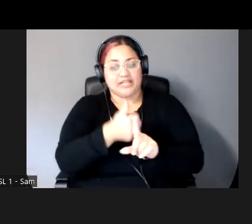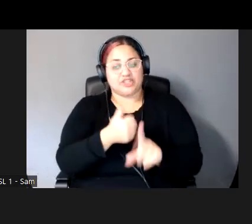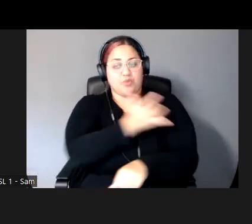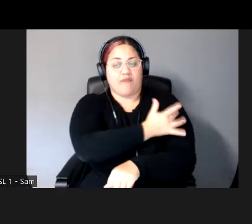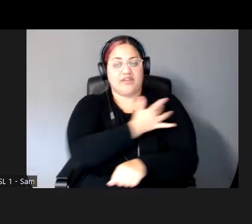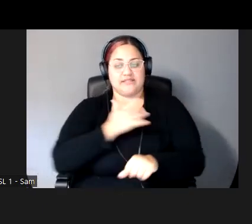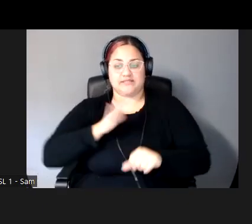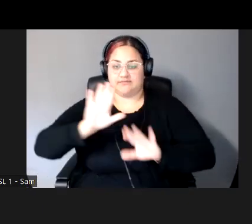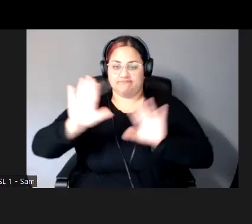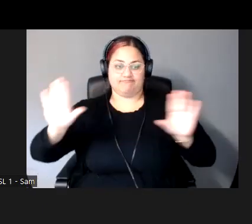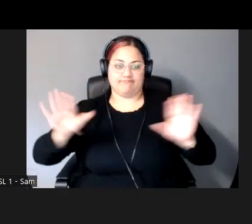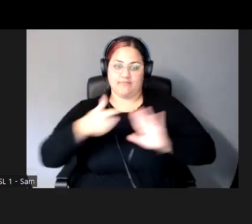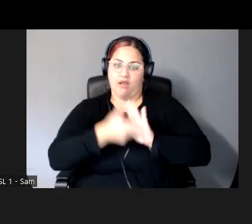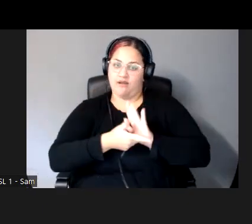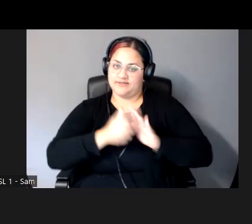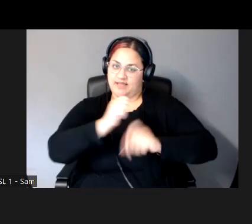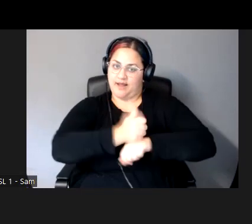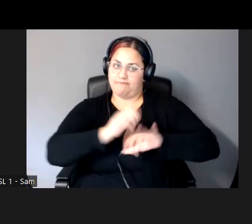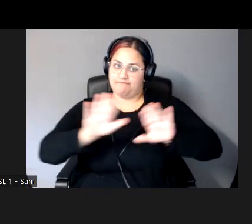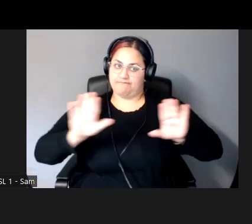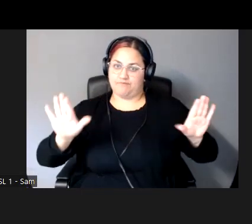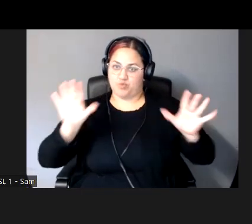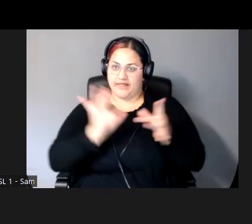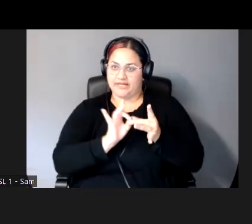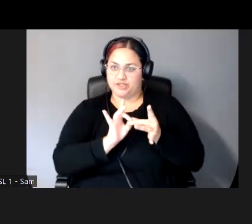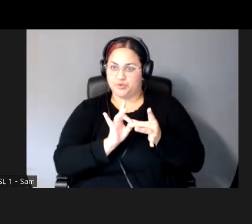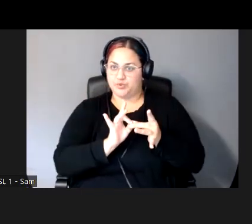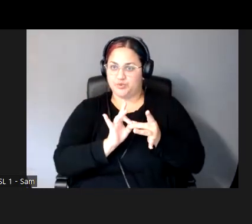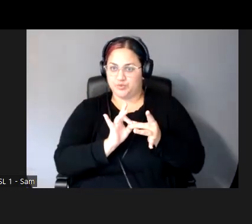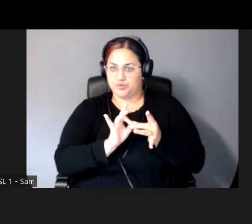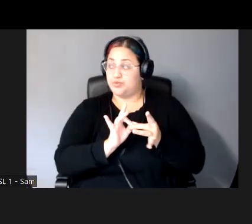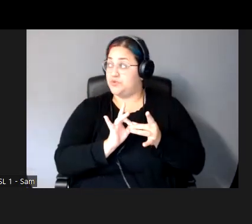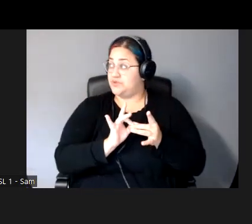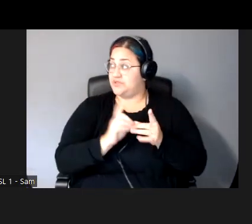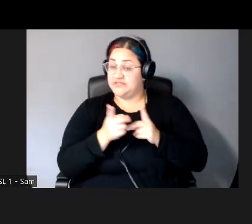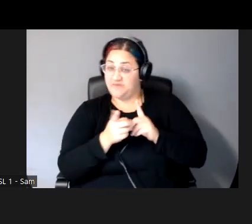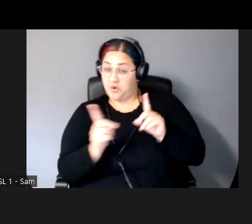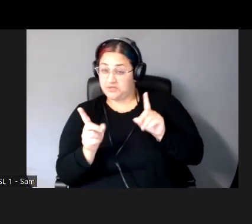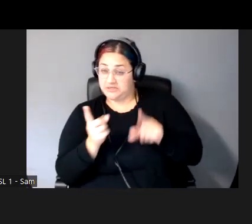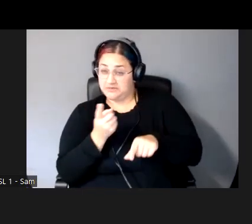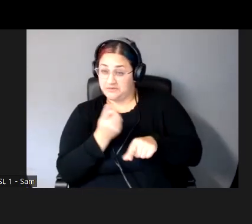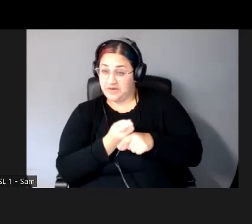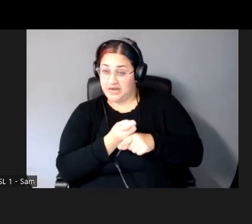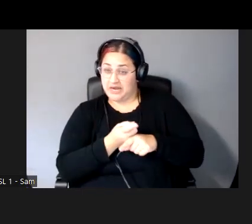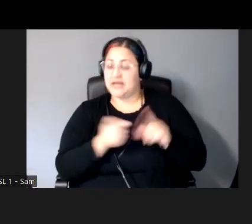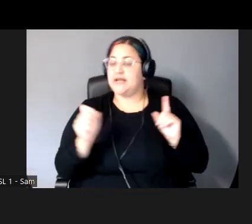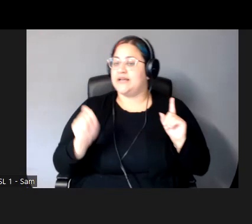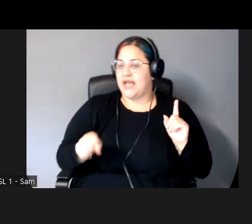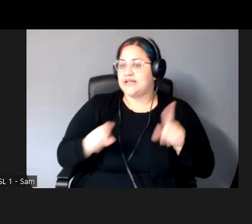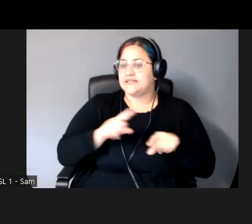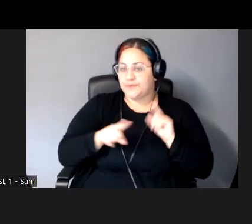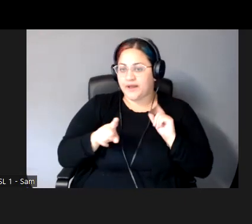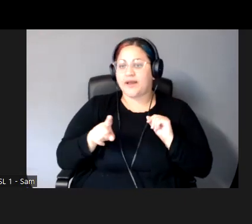regarding divorce acts. Is that correct? Or is it? They do, but when these amendments came into the Divorce Act